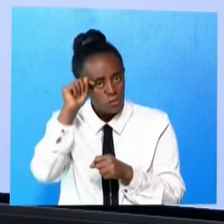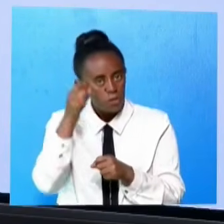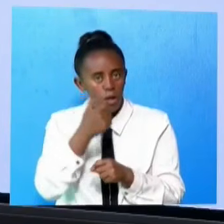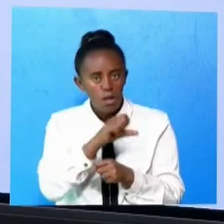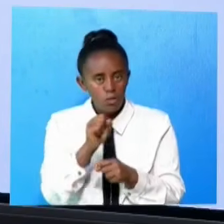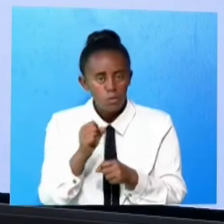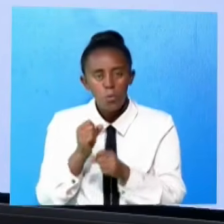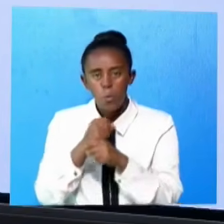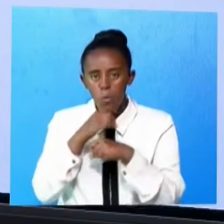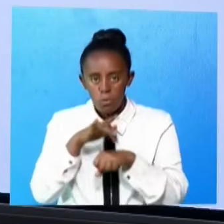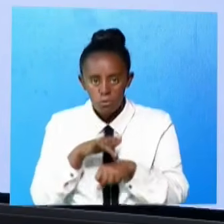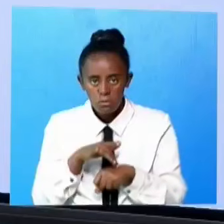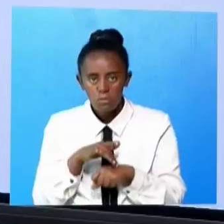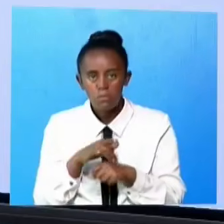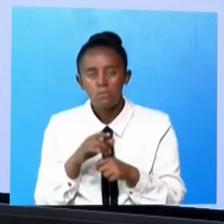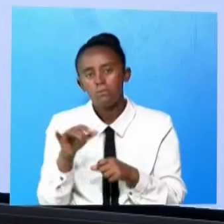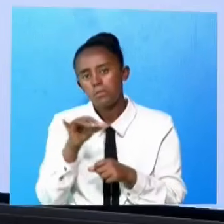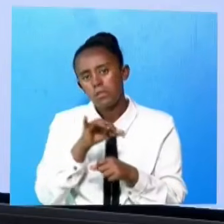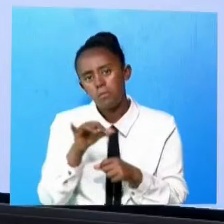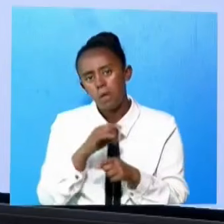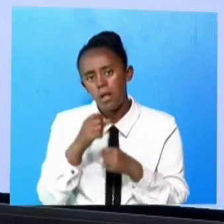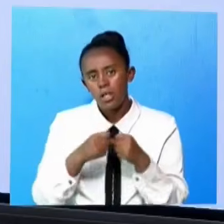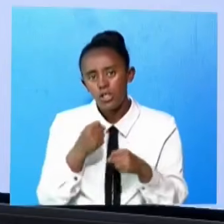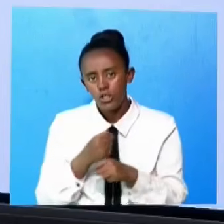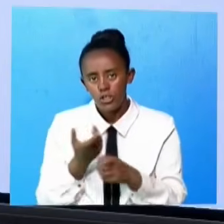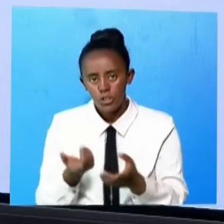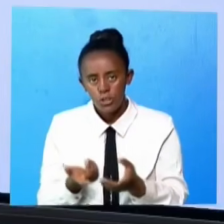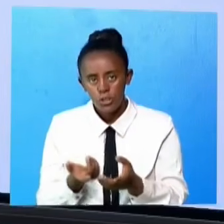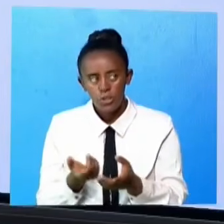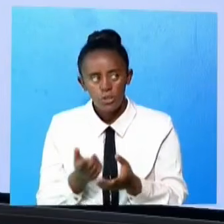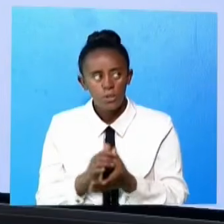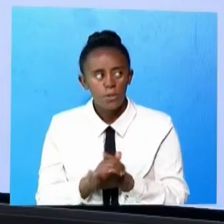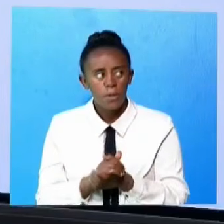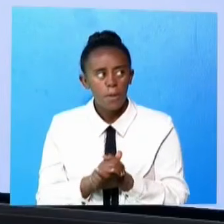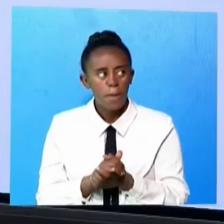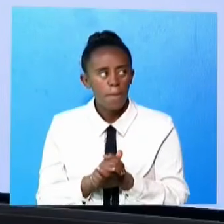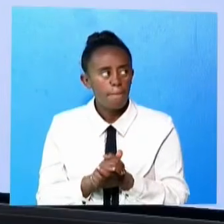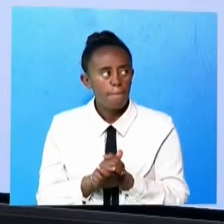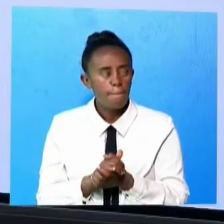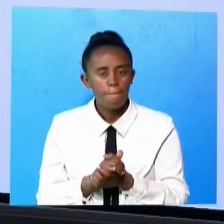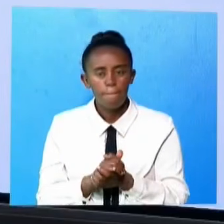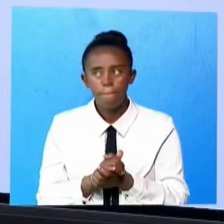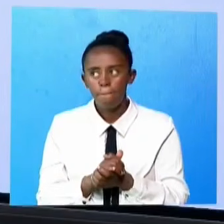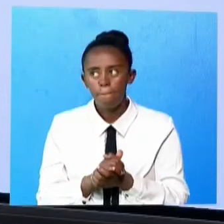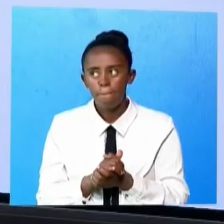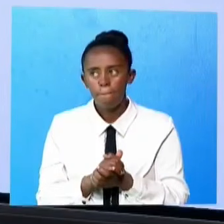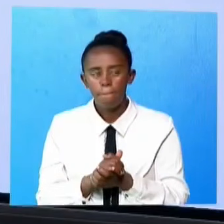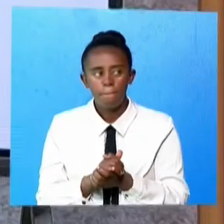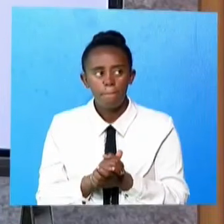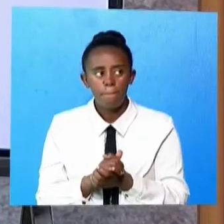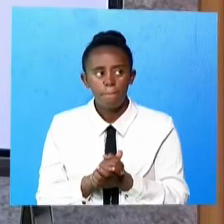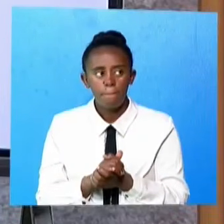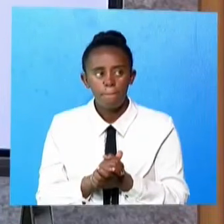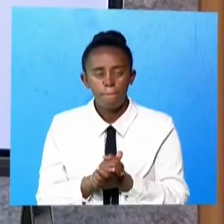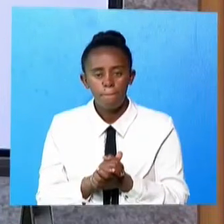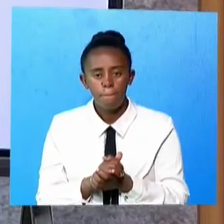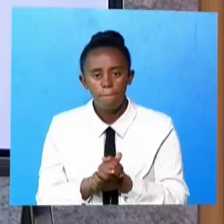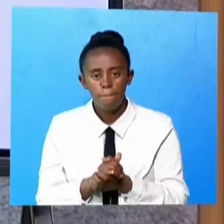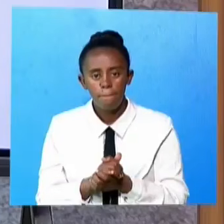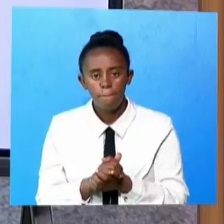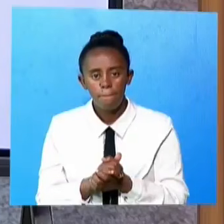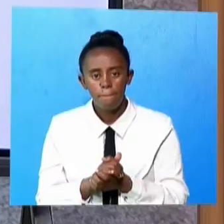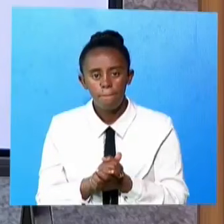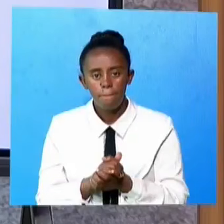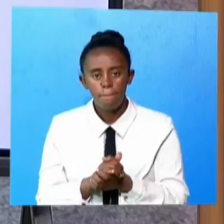as Tola. Means they are similar in age. In other words, they are similar in age. Hopefully, you are going to finish the rest of the